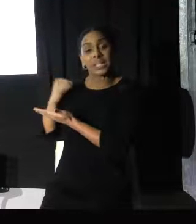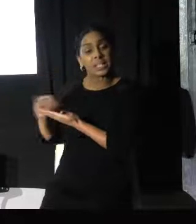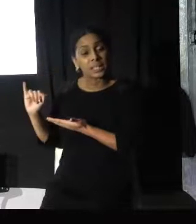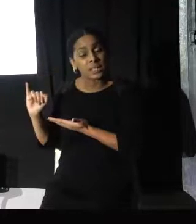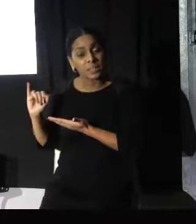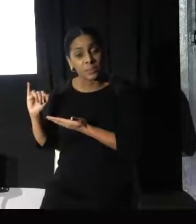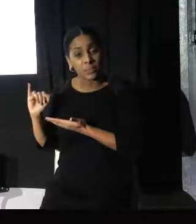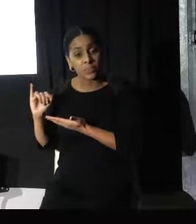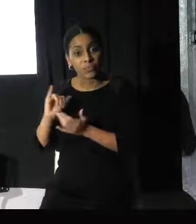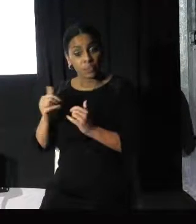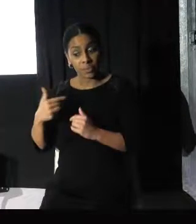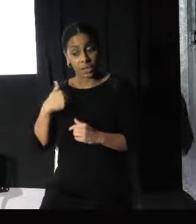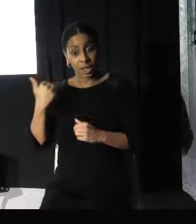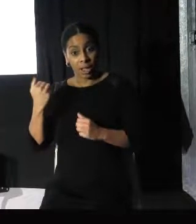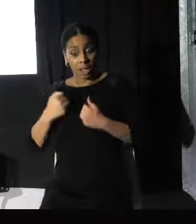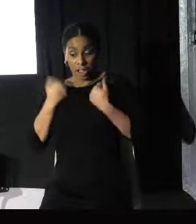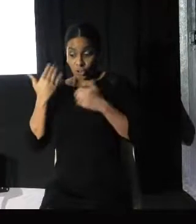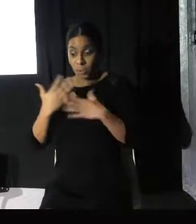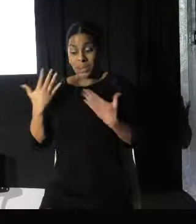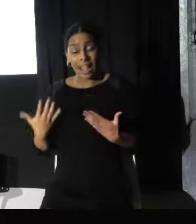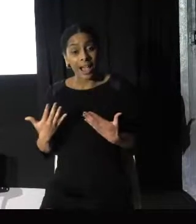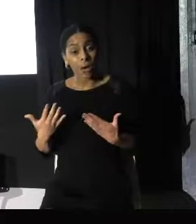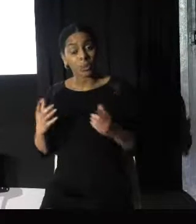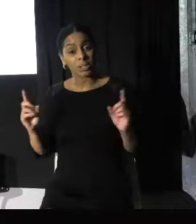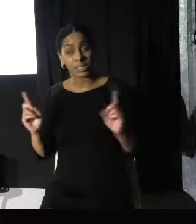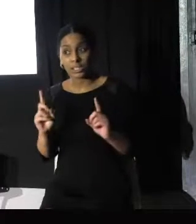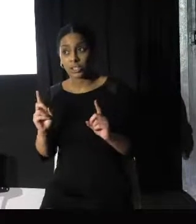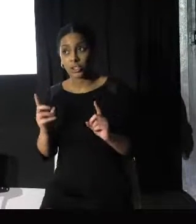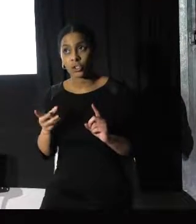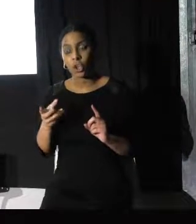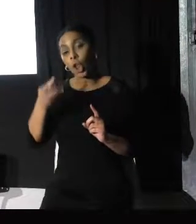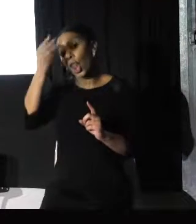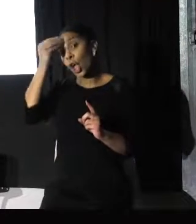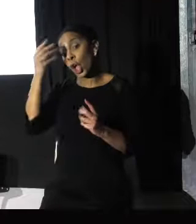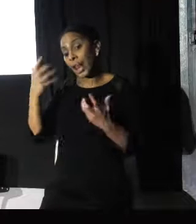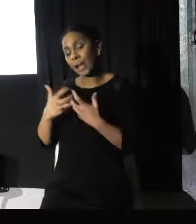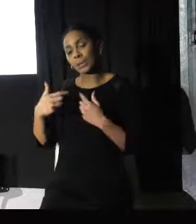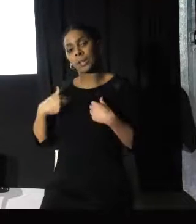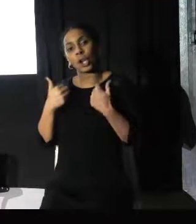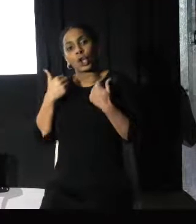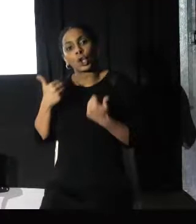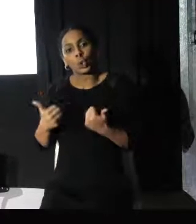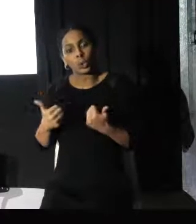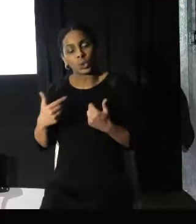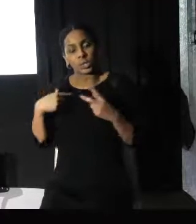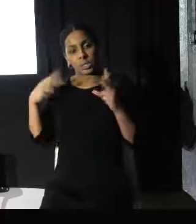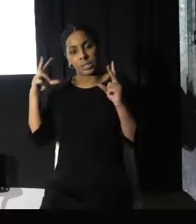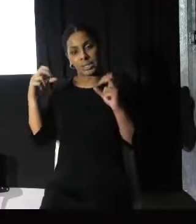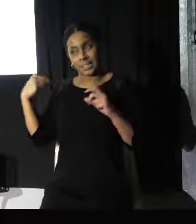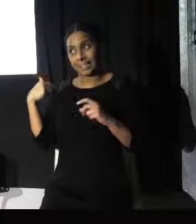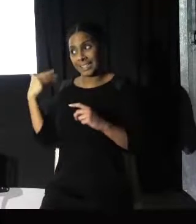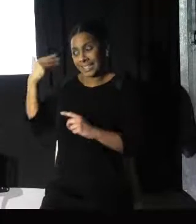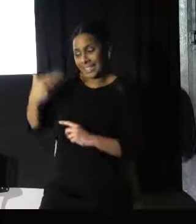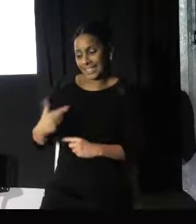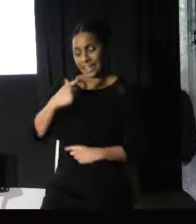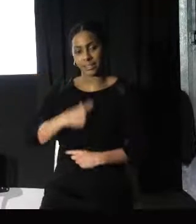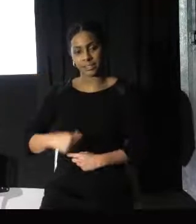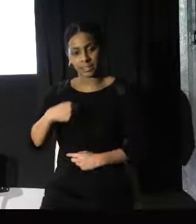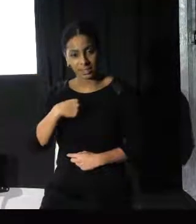now, most urgent than ever, to learn how to be a good descendant. Thank you so much.